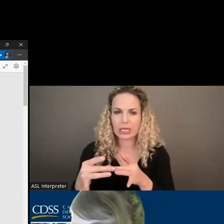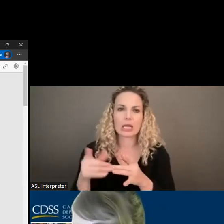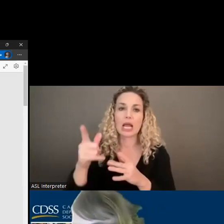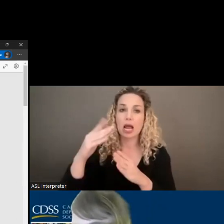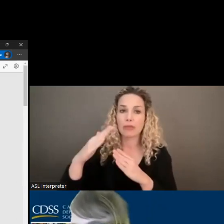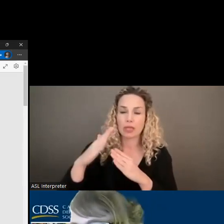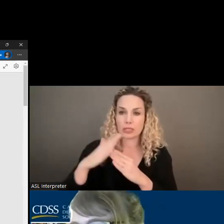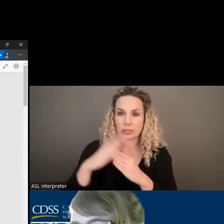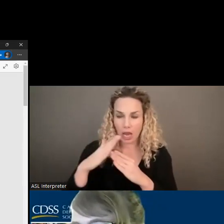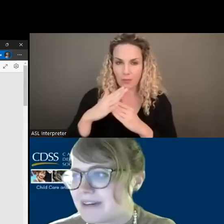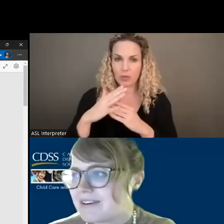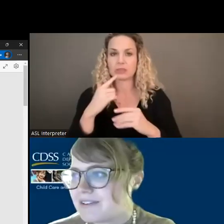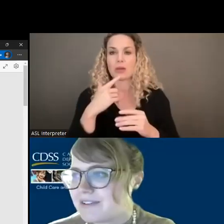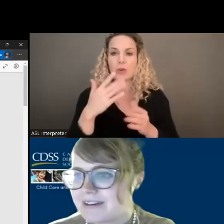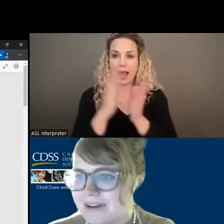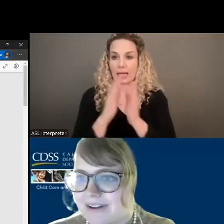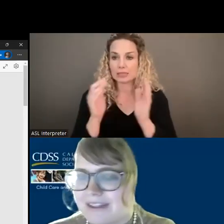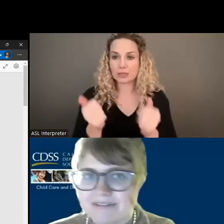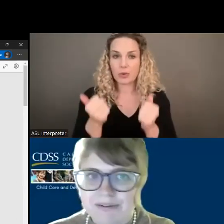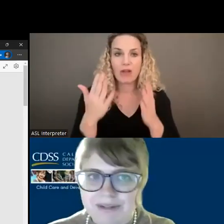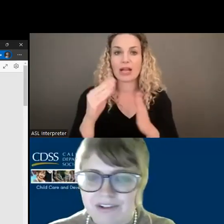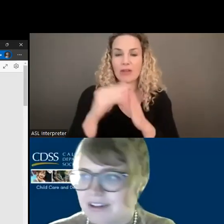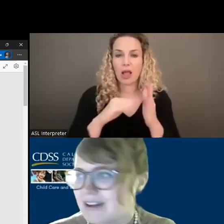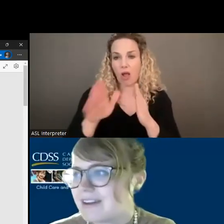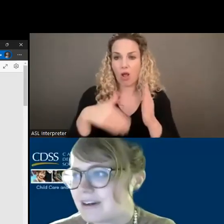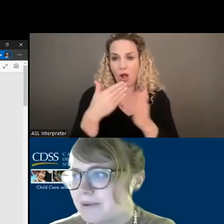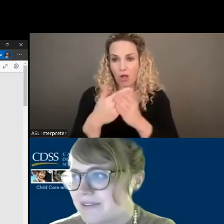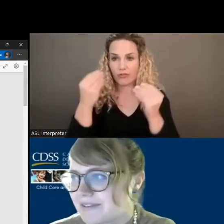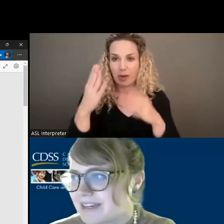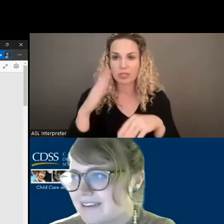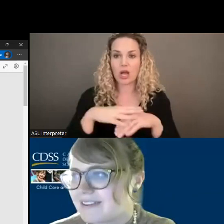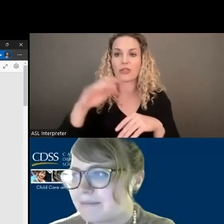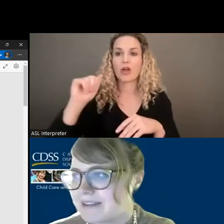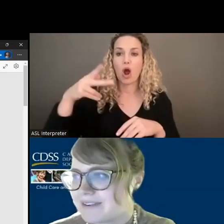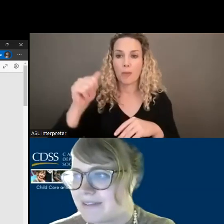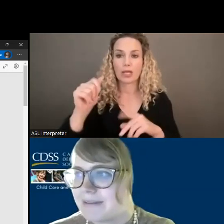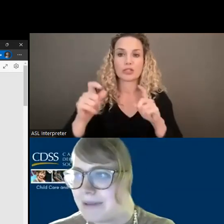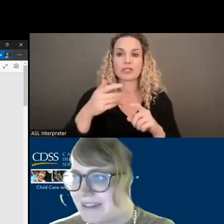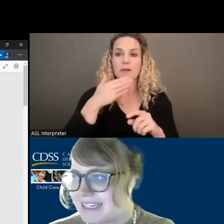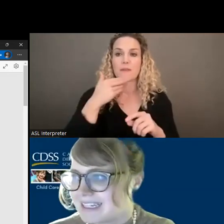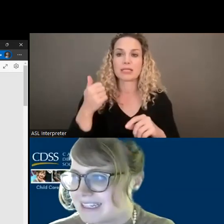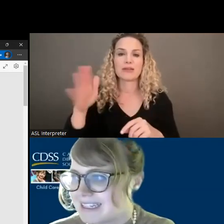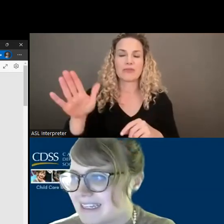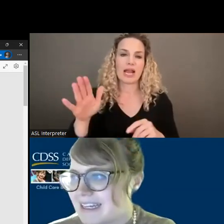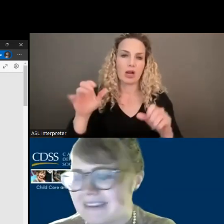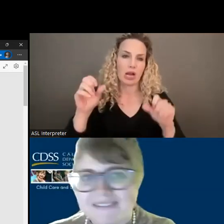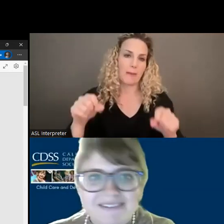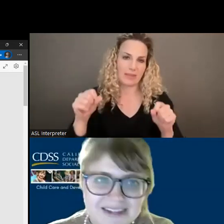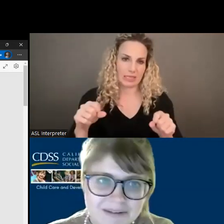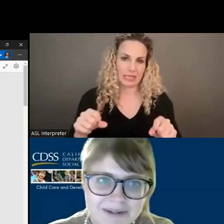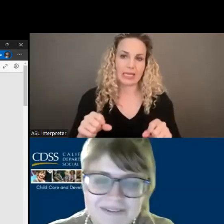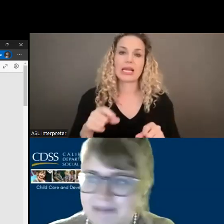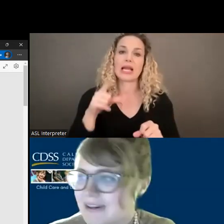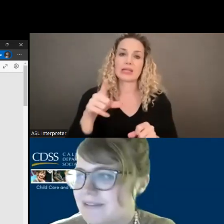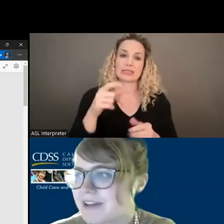top, we just say that we ask that providers fill out all the information on the ARPA survey to the best of their ability. This is